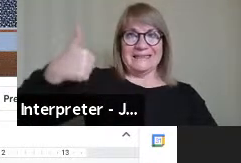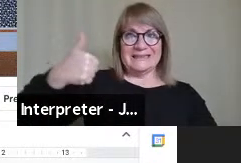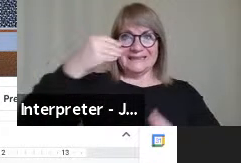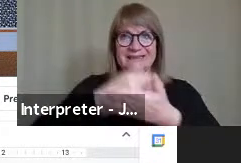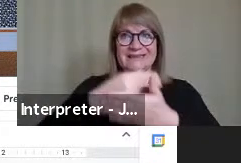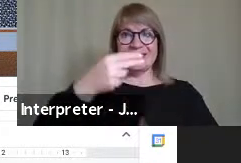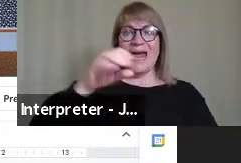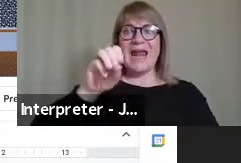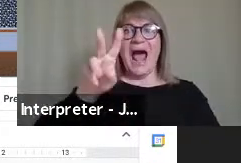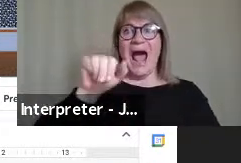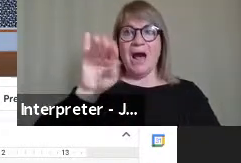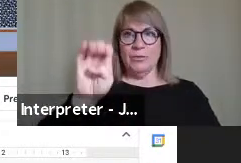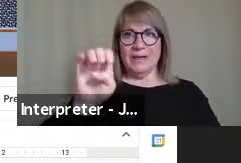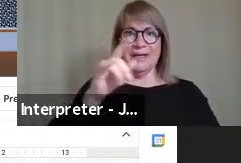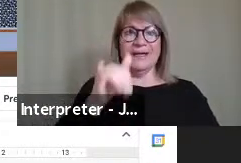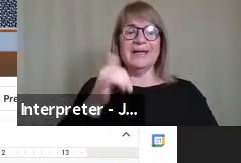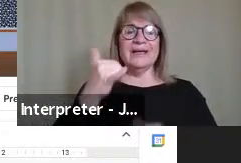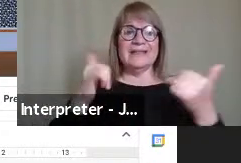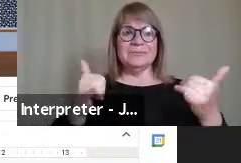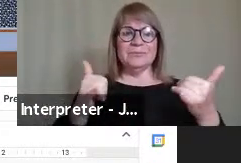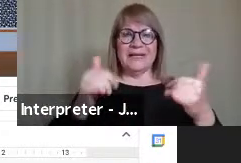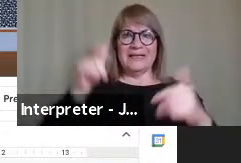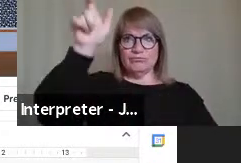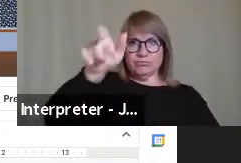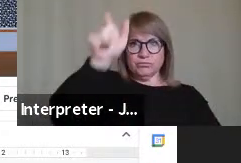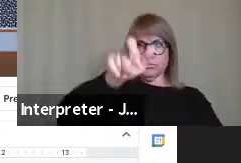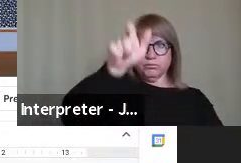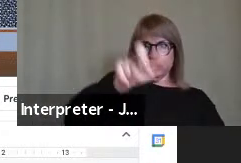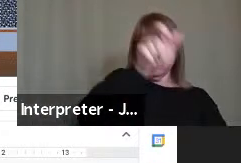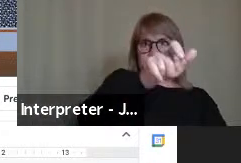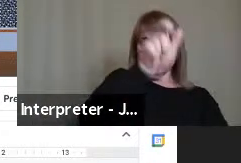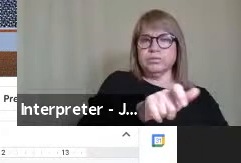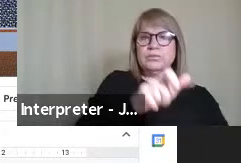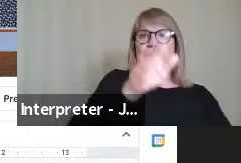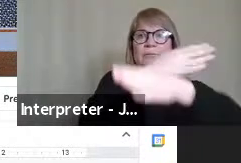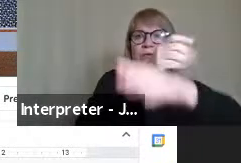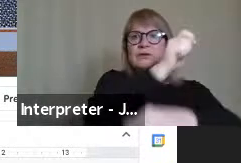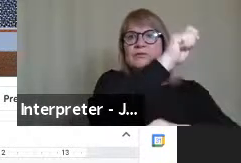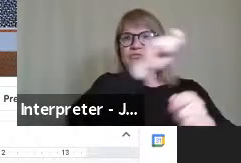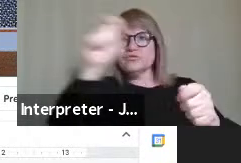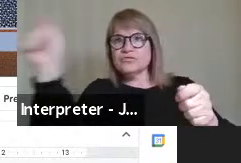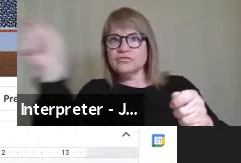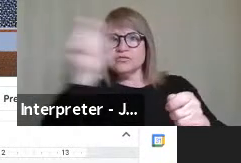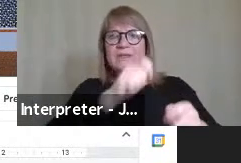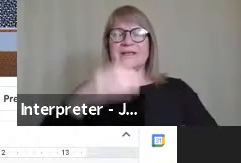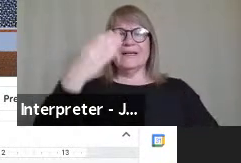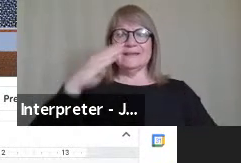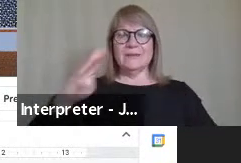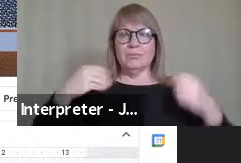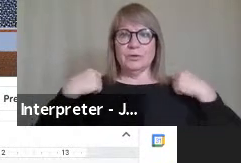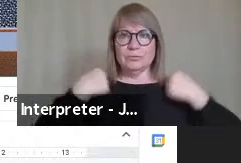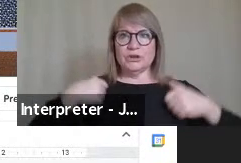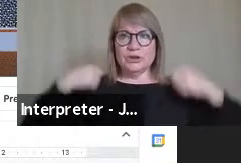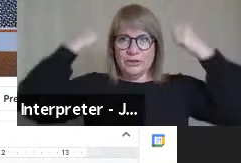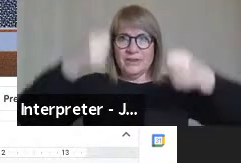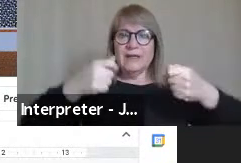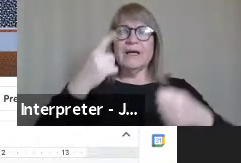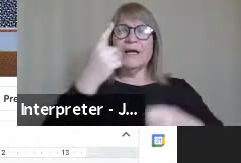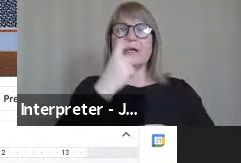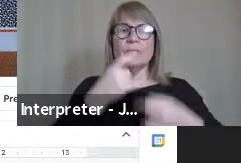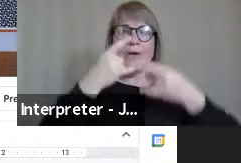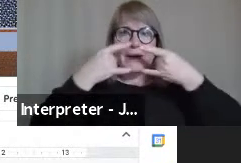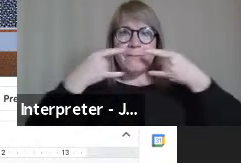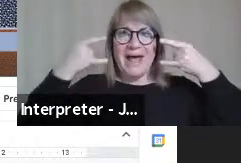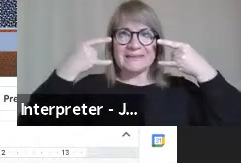he is playing a bronze xylophone uh he's wearing a blue sweatshirt with a red uh mask